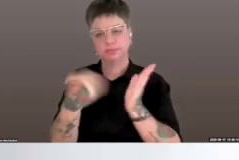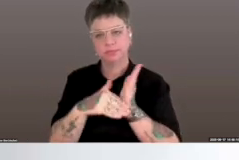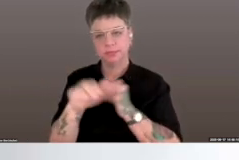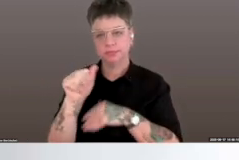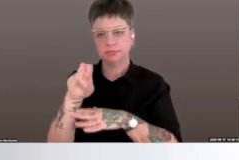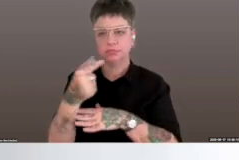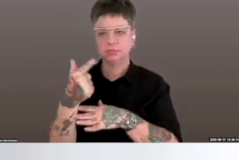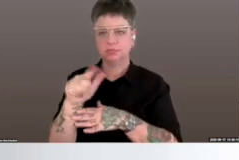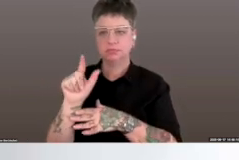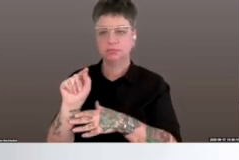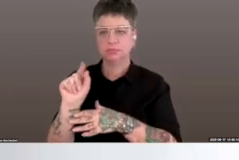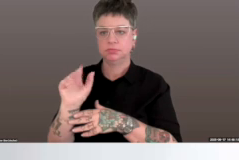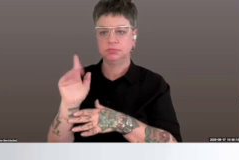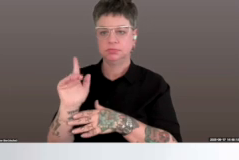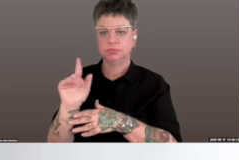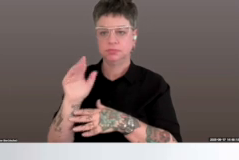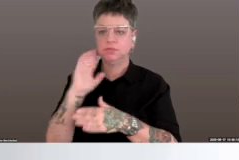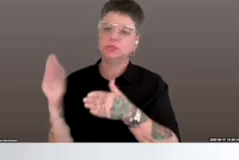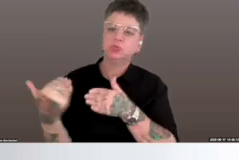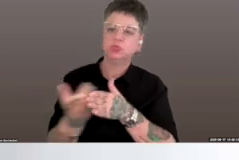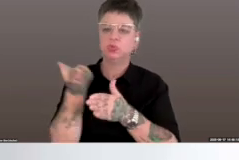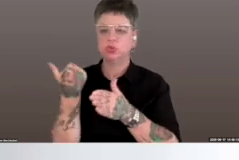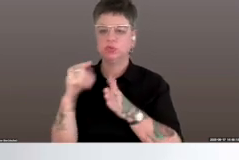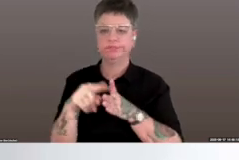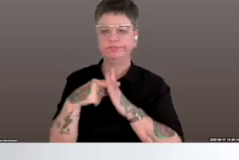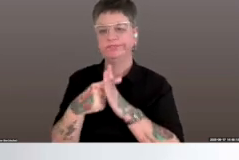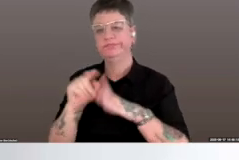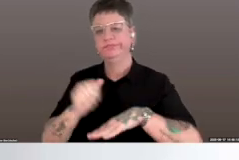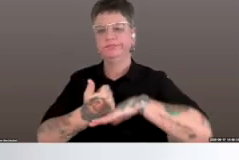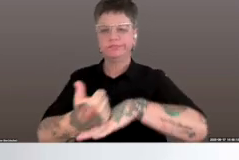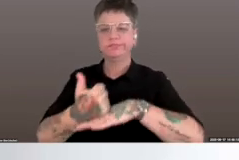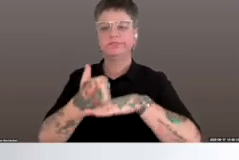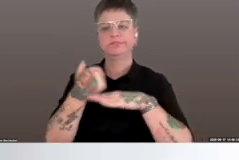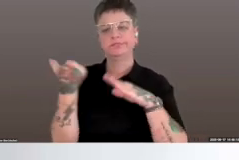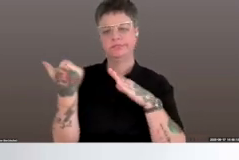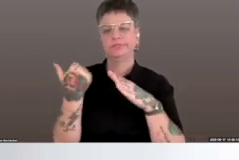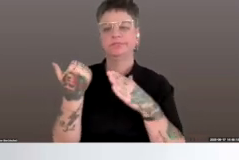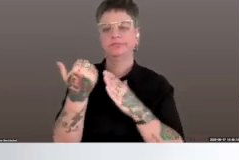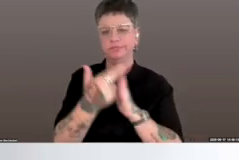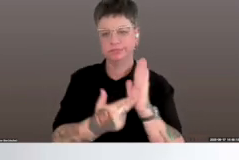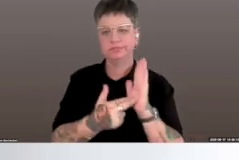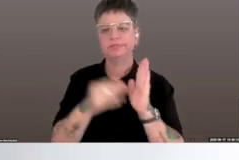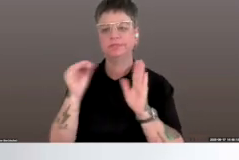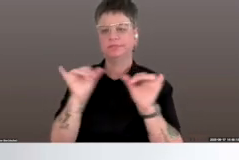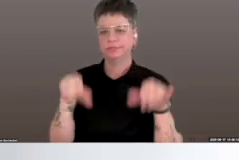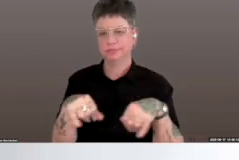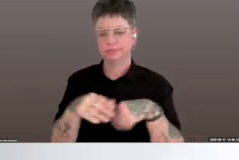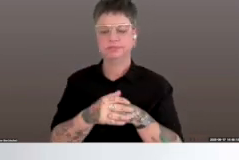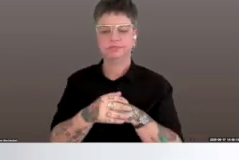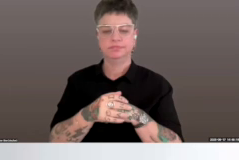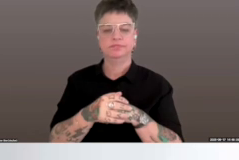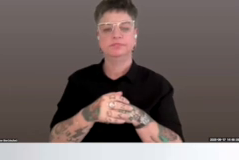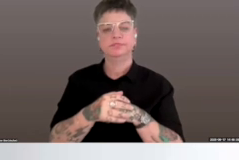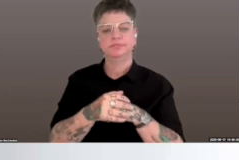following the release of an updated implementation manual and system processing updates. The current proposal for this